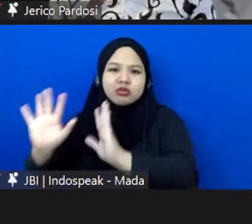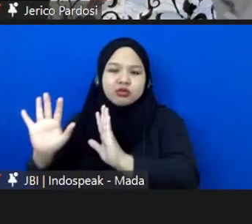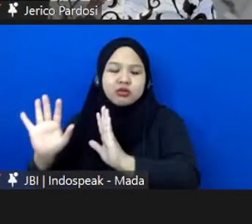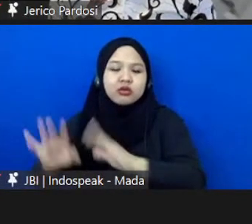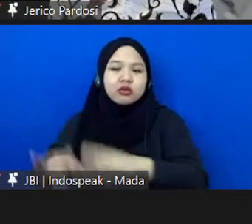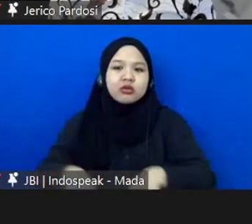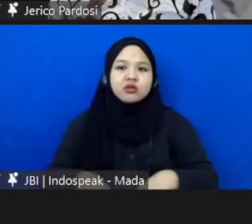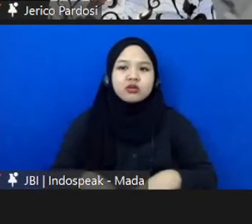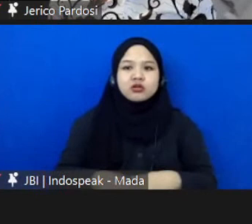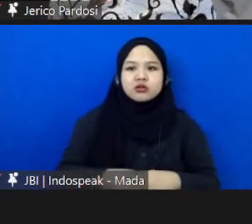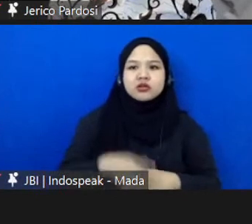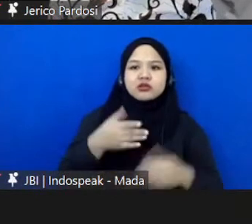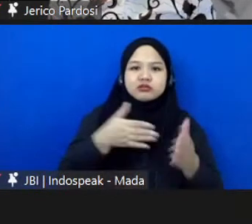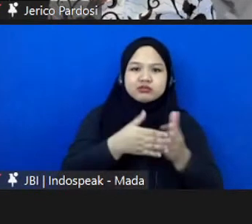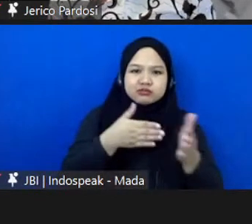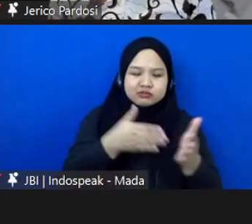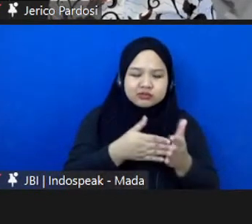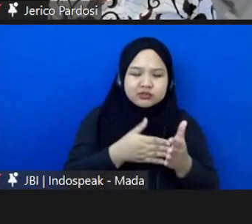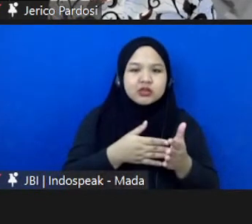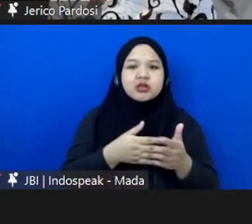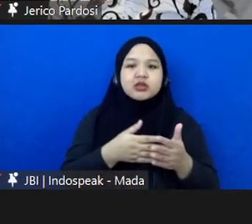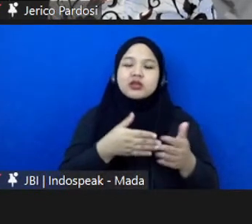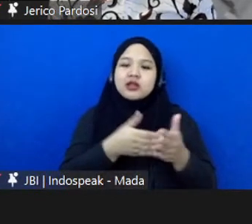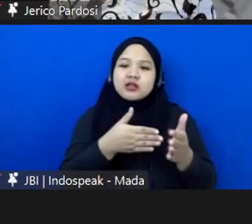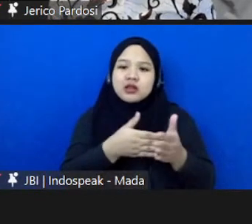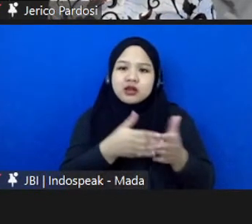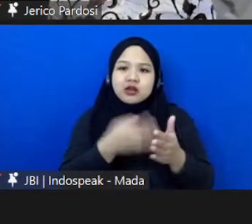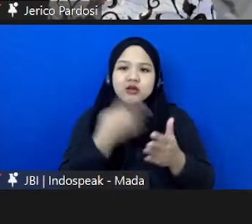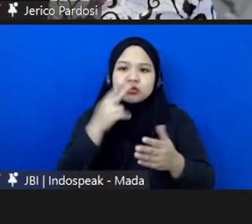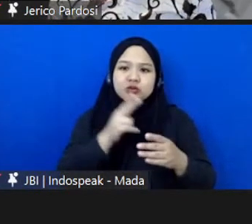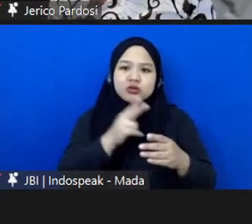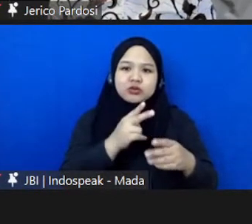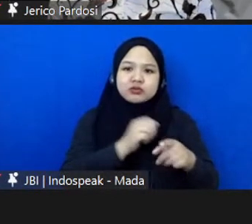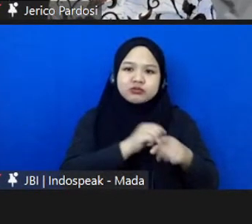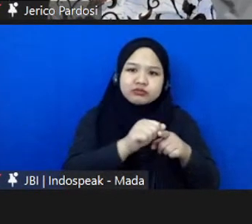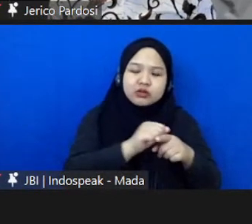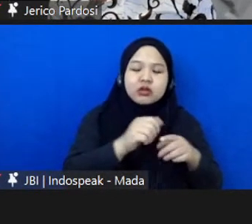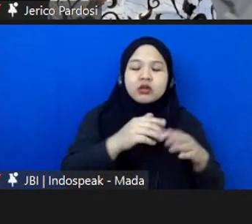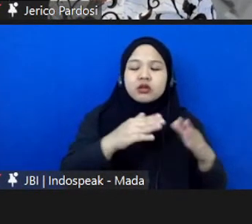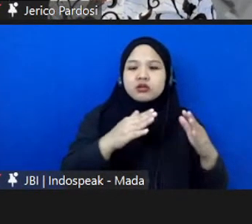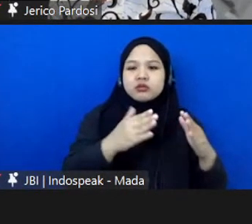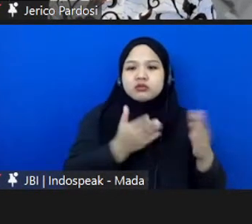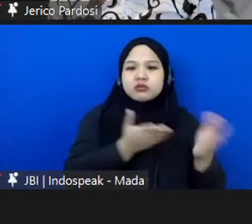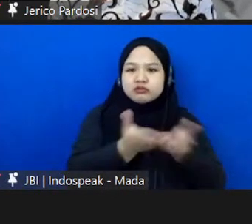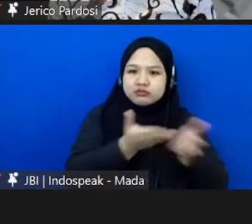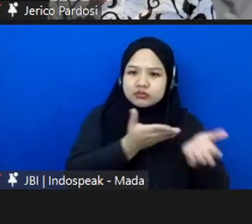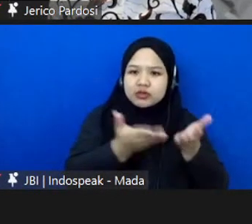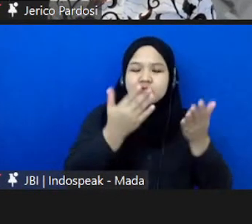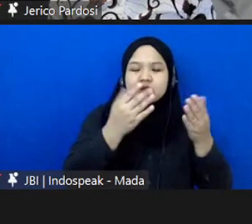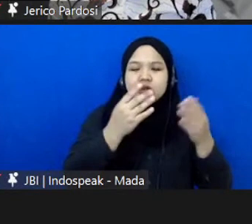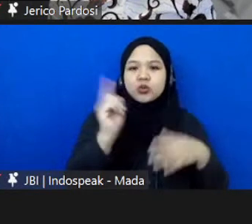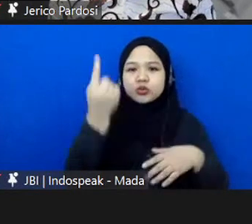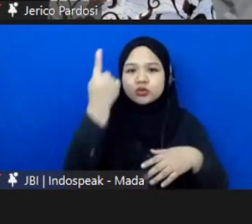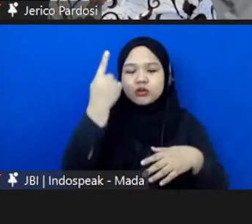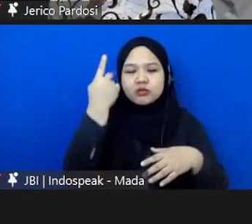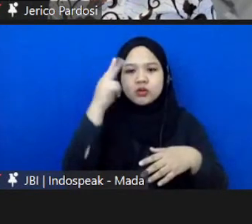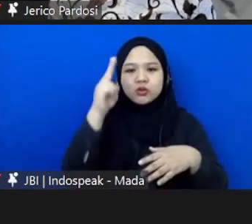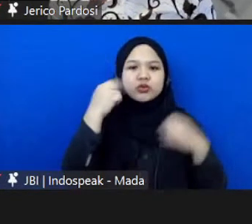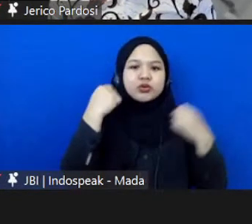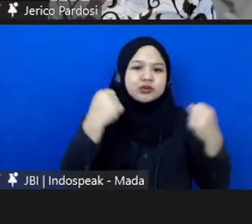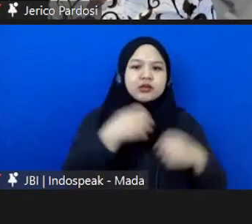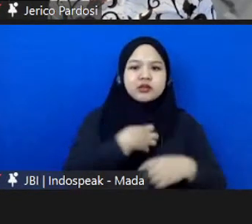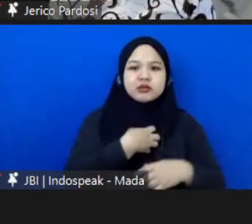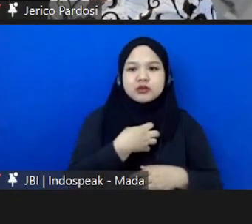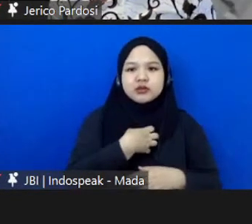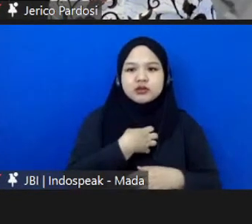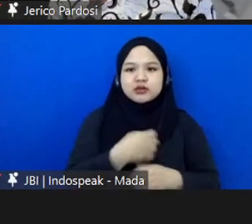with the investment from the Ministry of Health in training primary care providers in mental health care. Maybe that doesn't answer